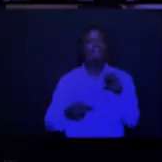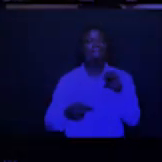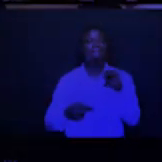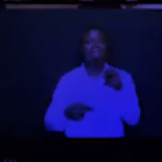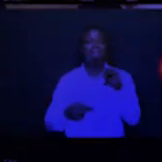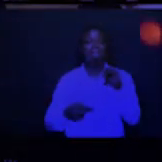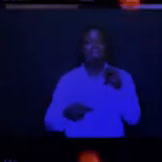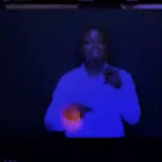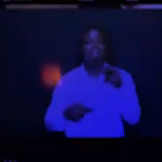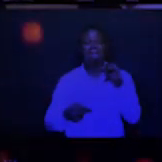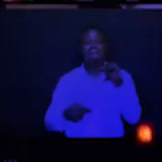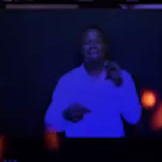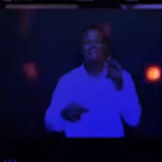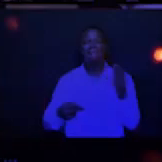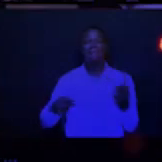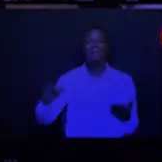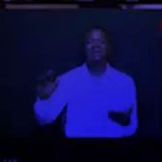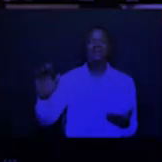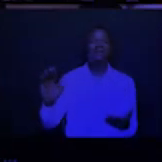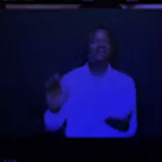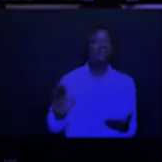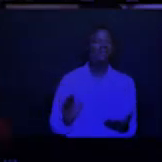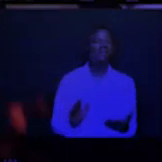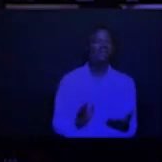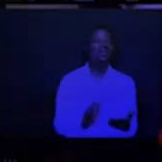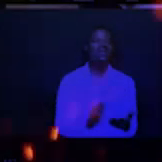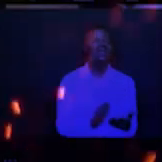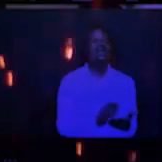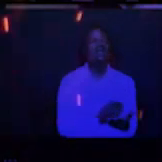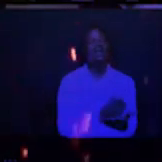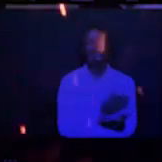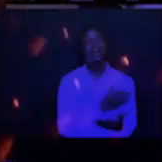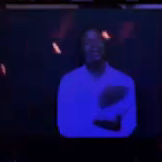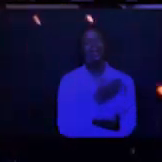Jesus, Jesus,